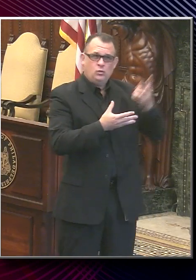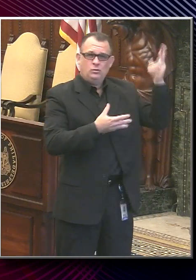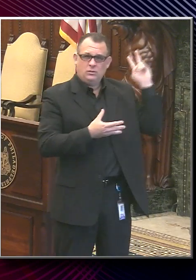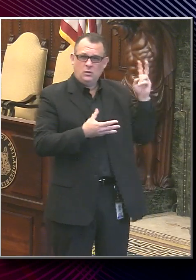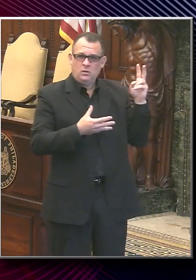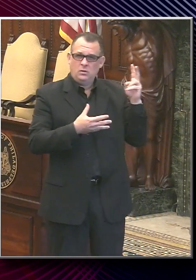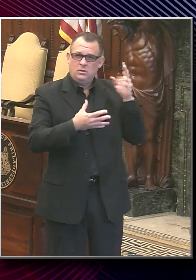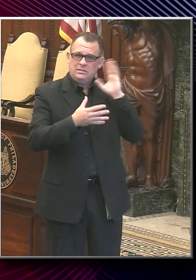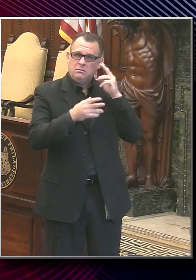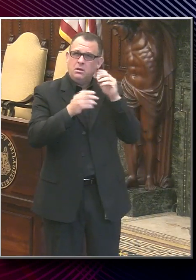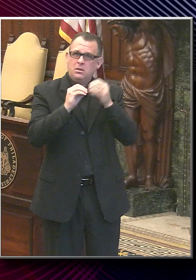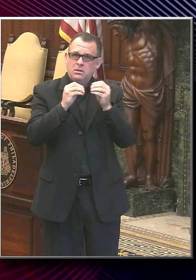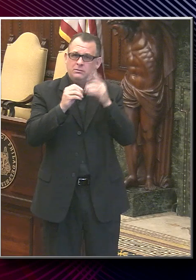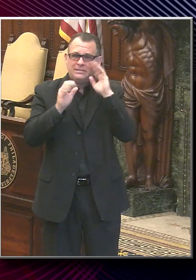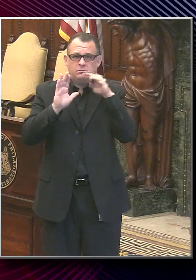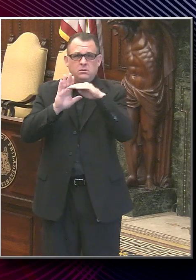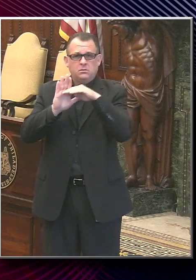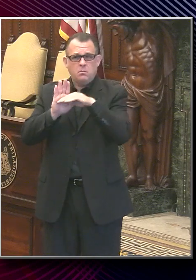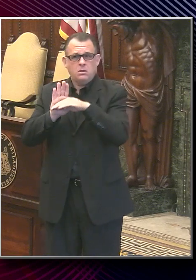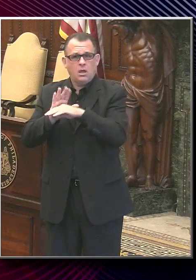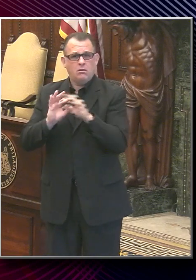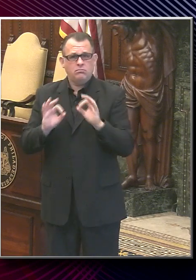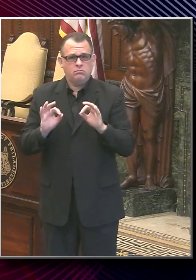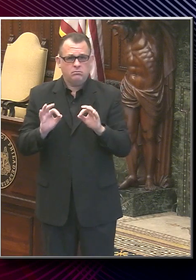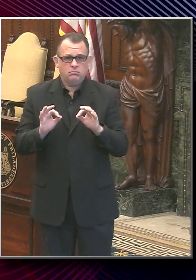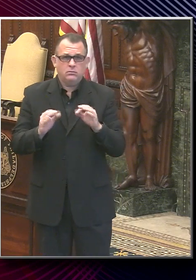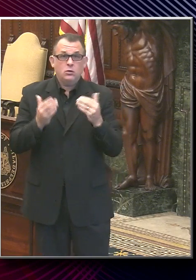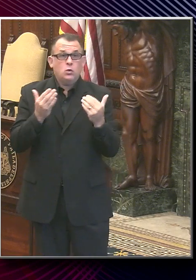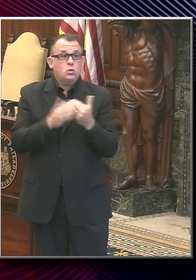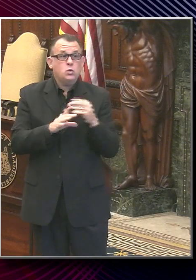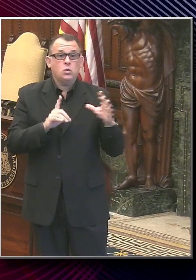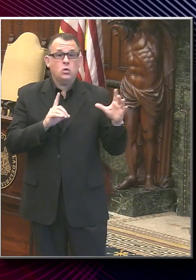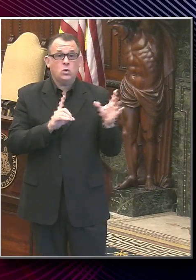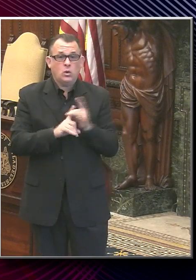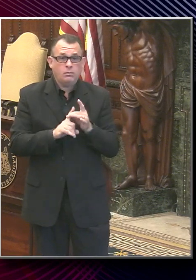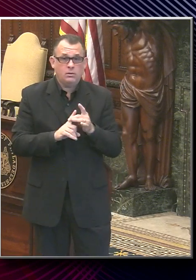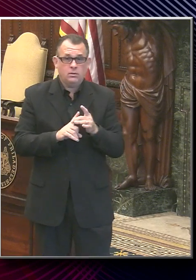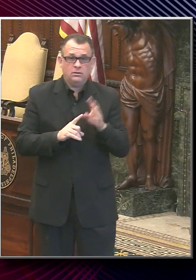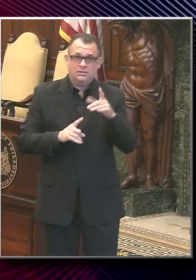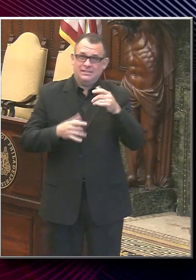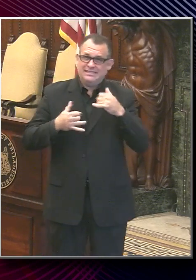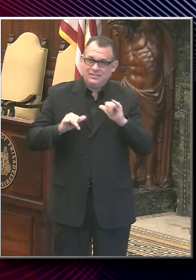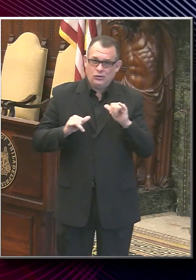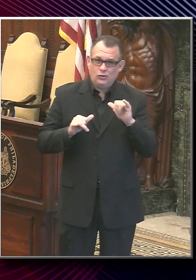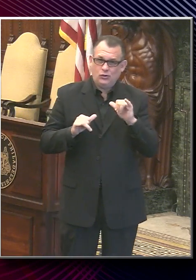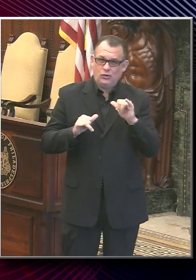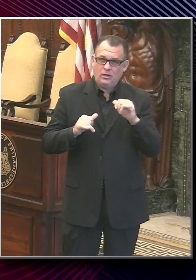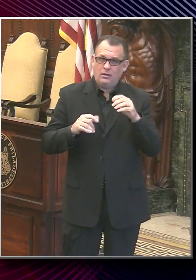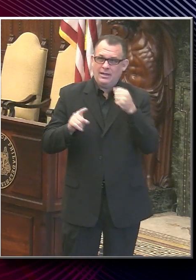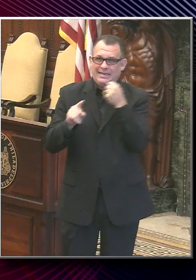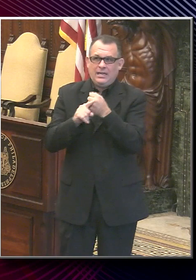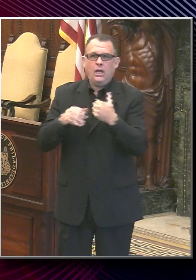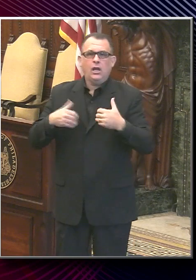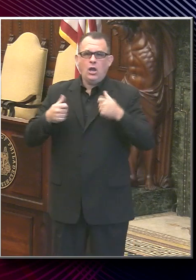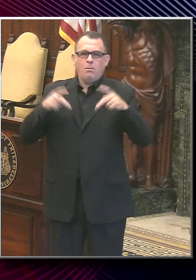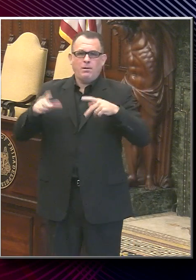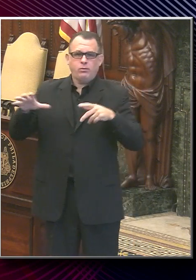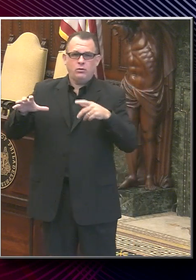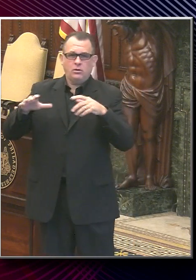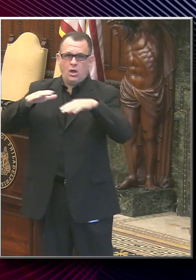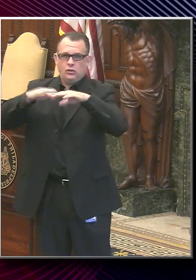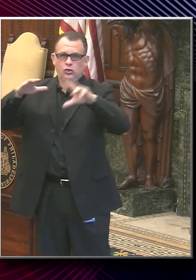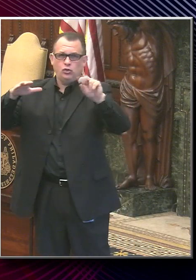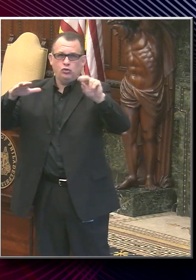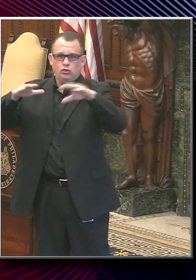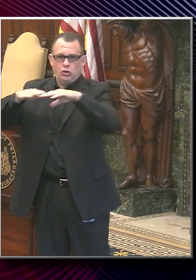that. Now, our new cases that we got today are still predominantly younger people. 35% were under the age of 30, and